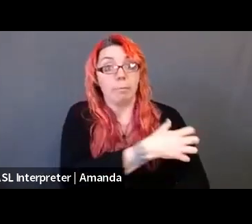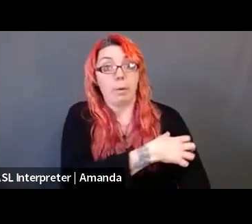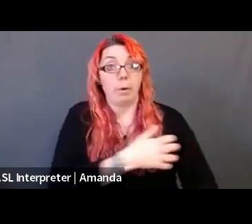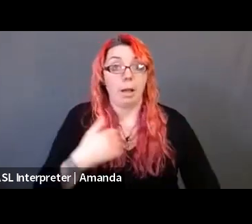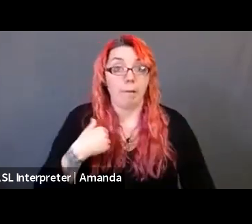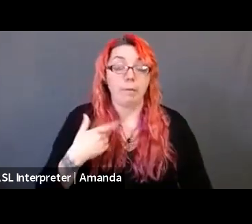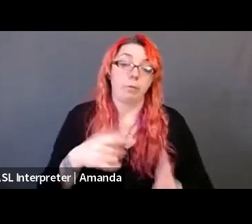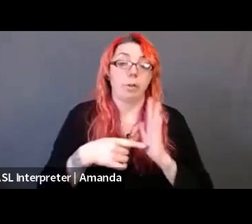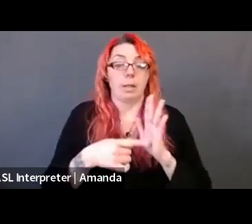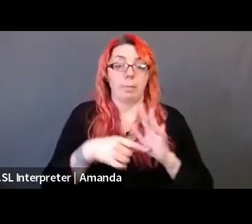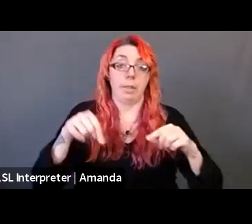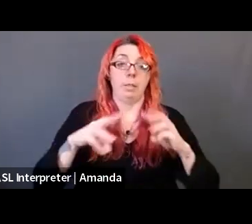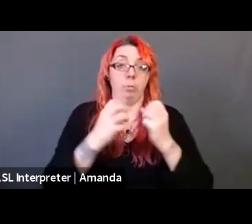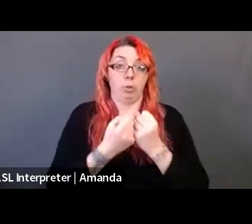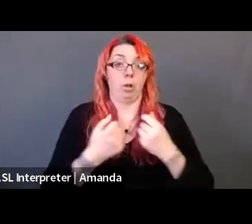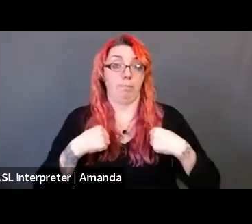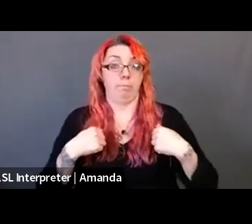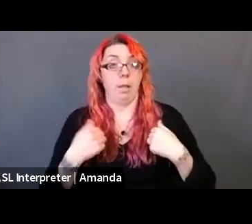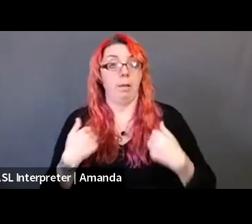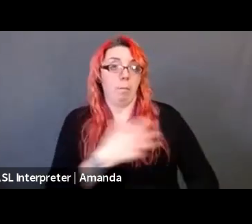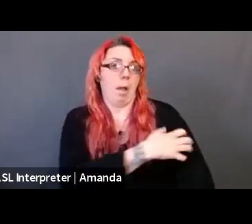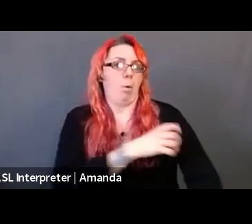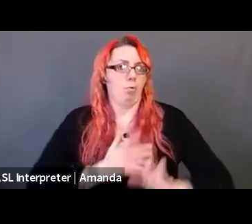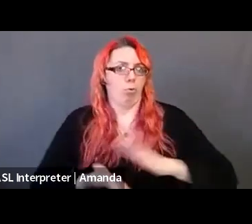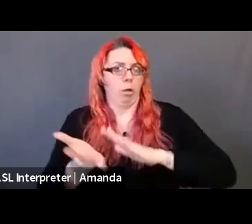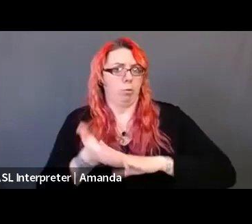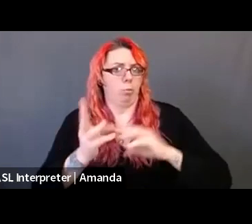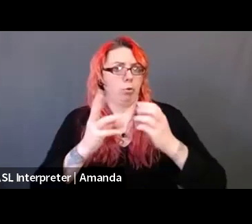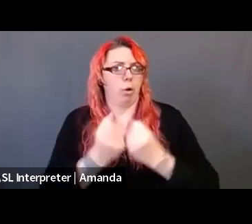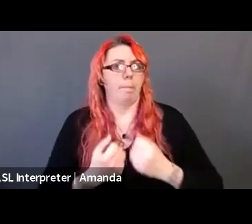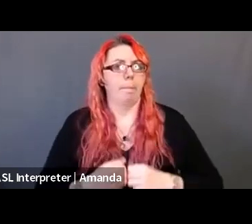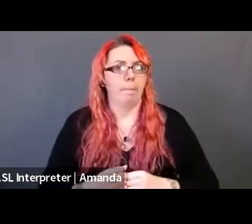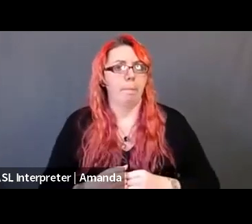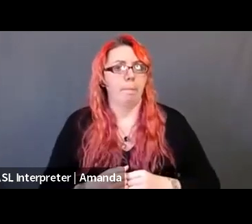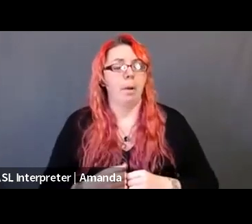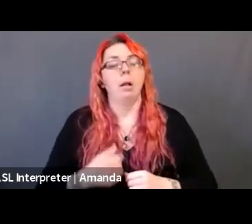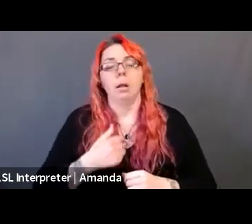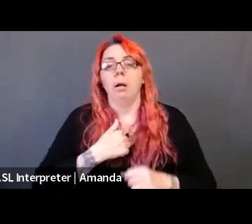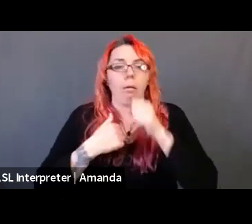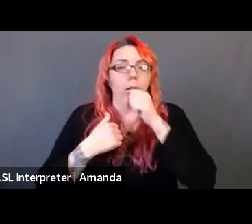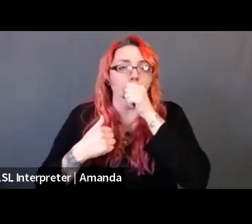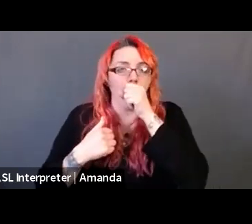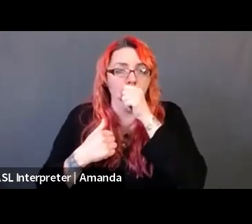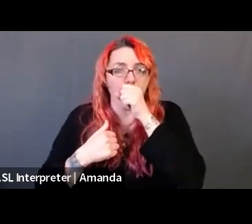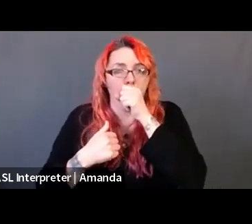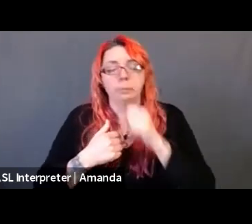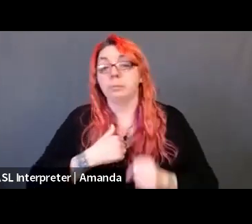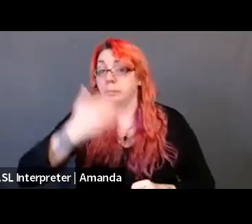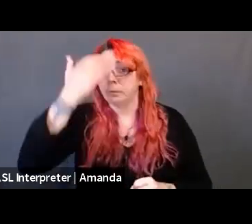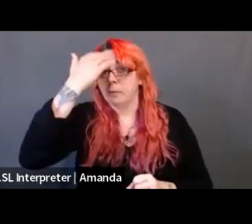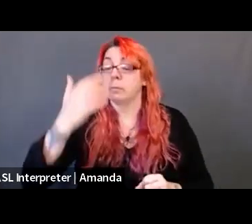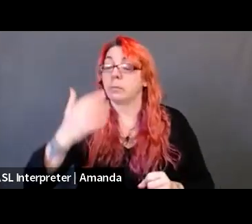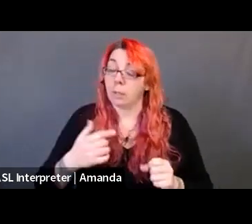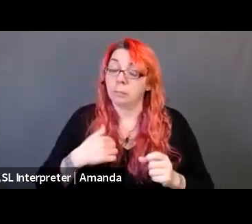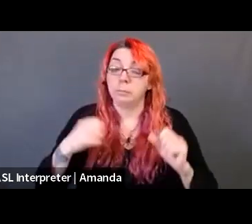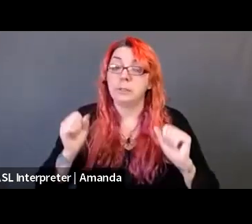example is what I'm doing in this workshop. When you yourself can acknowledge that you may stumble, that you're a model for somebody who's open to feedback, you're a model for someone